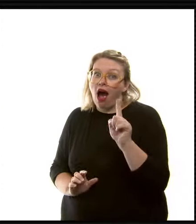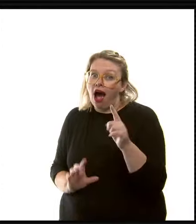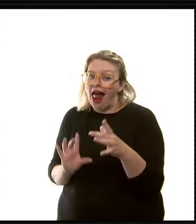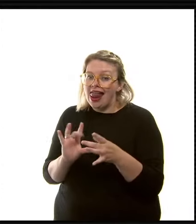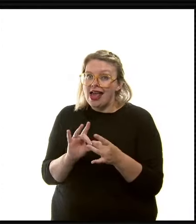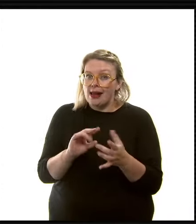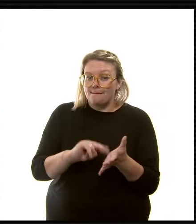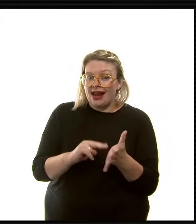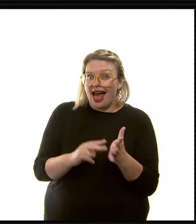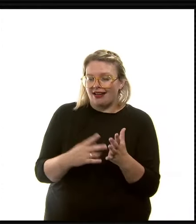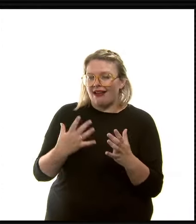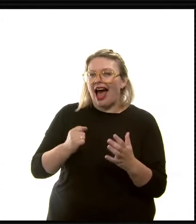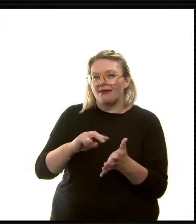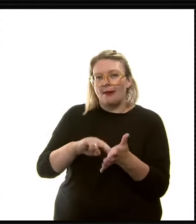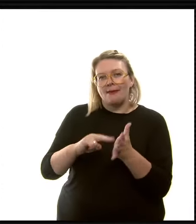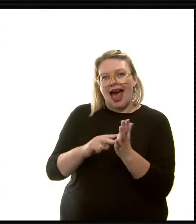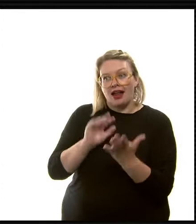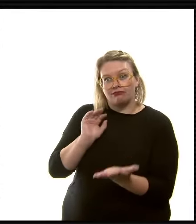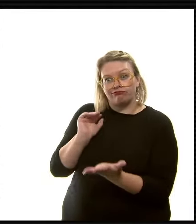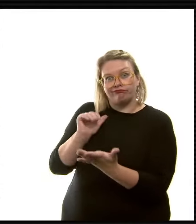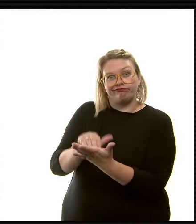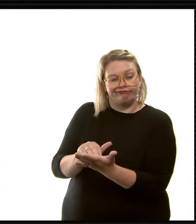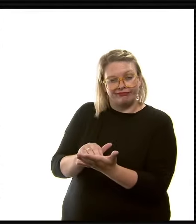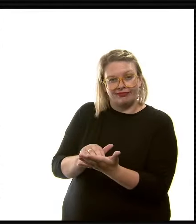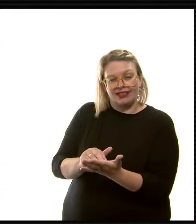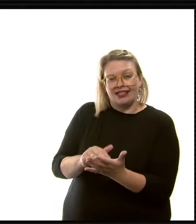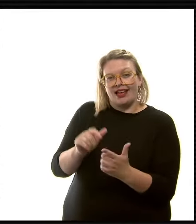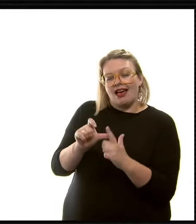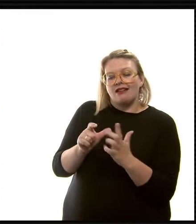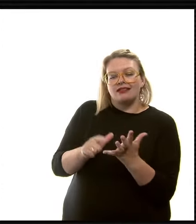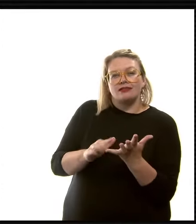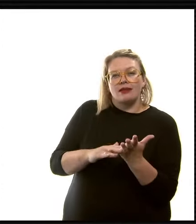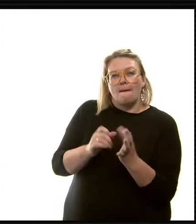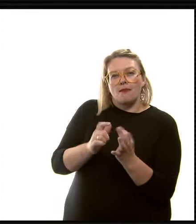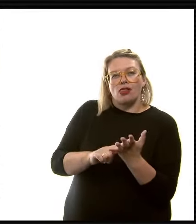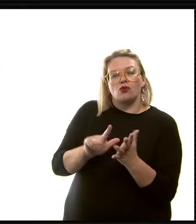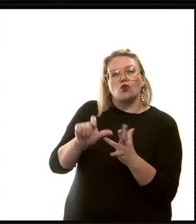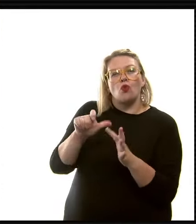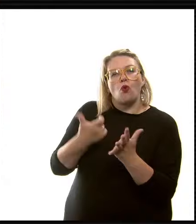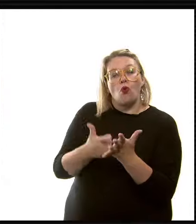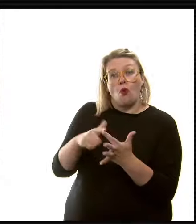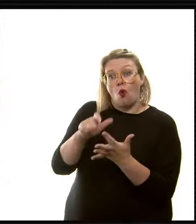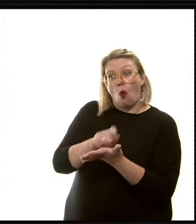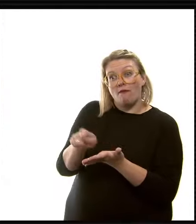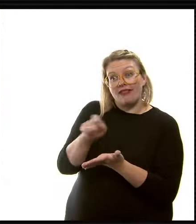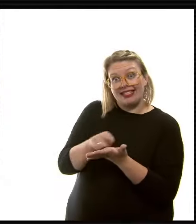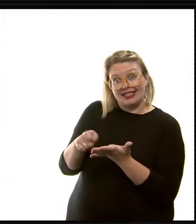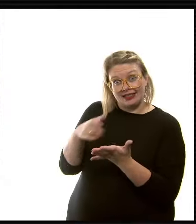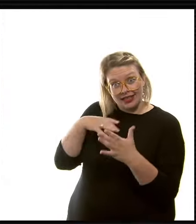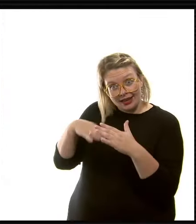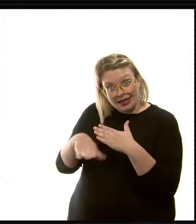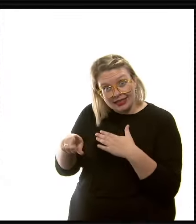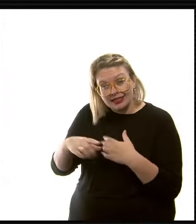I had a plan to take us to Dumbledore's office. How do you feel about that? I would love that. Let's go.